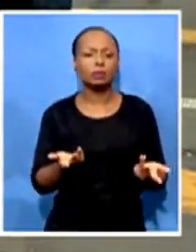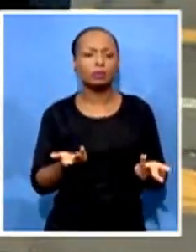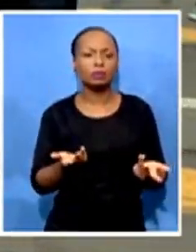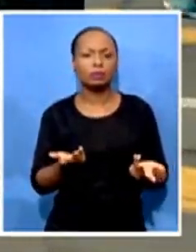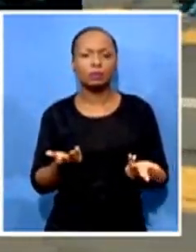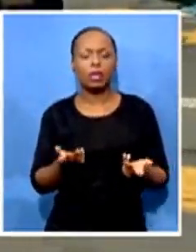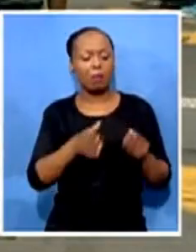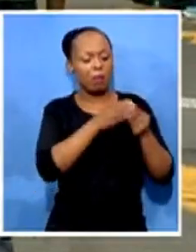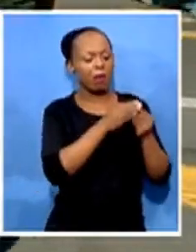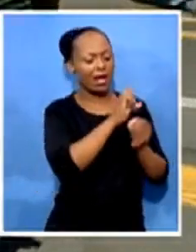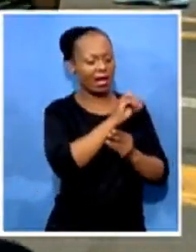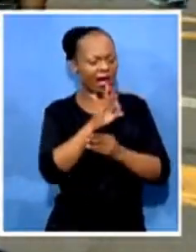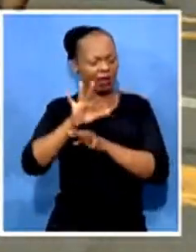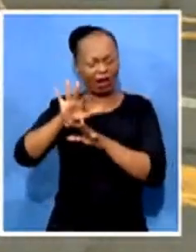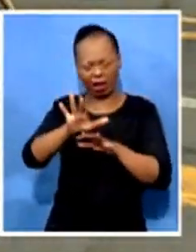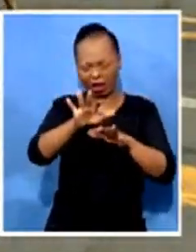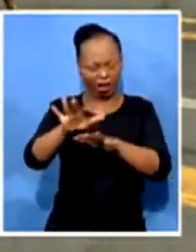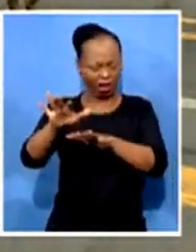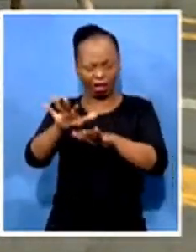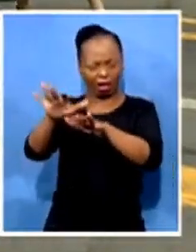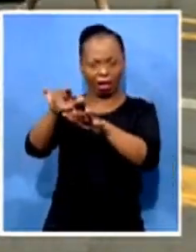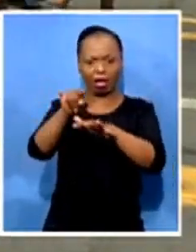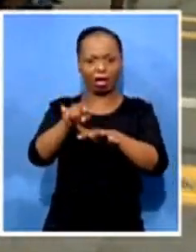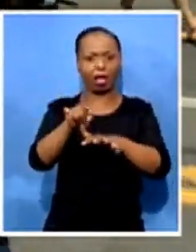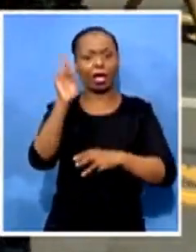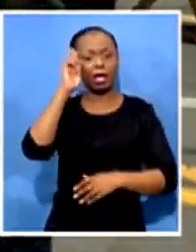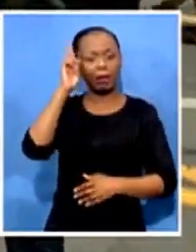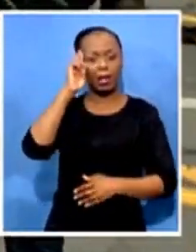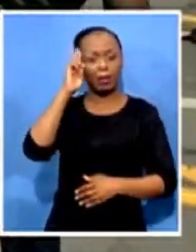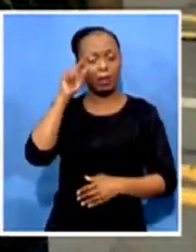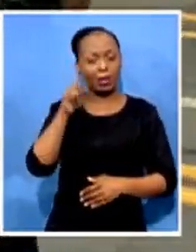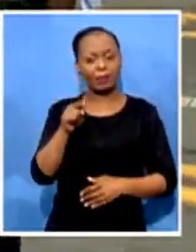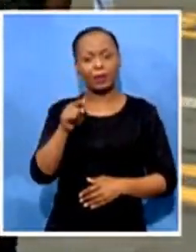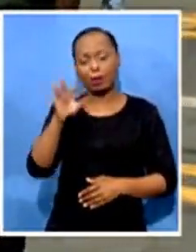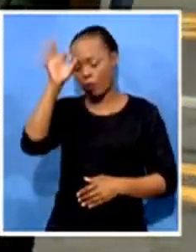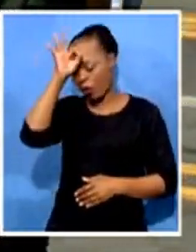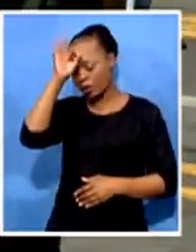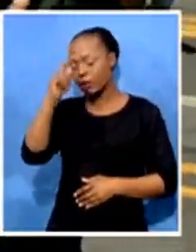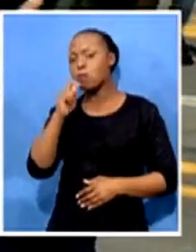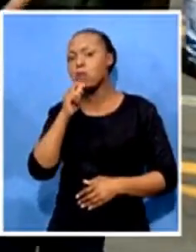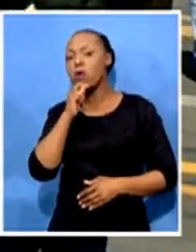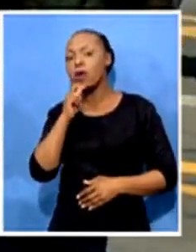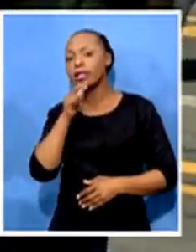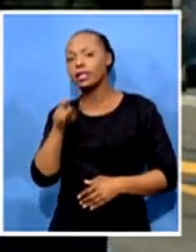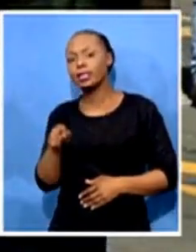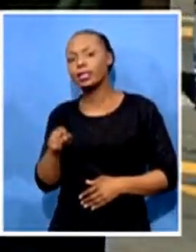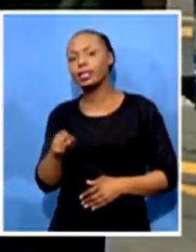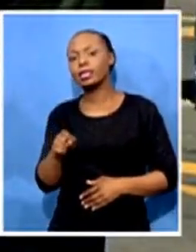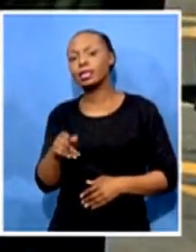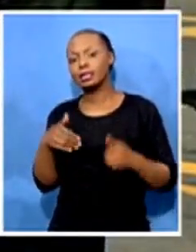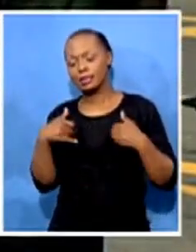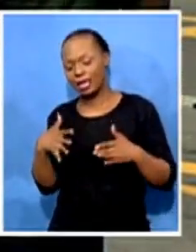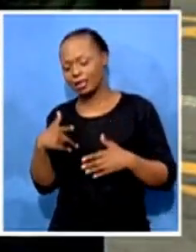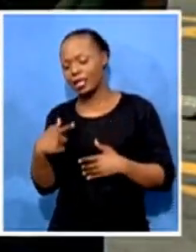You'll remember that police had since early this morning cordoned off with a barbed wire roads around the school